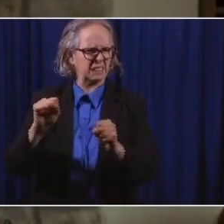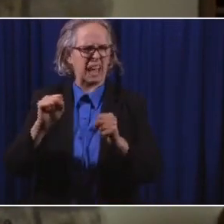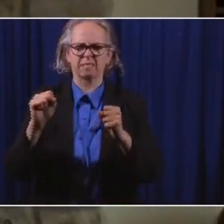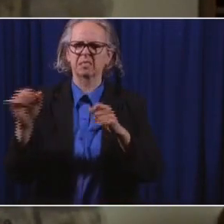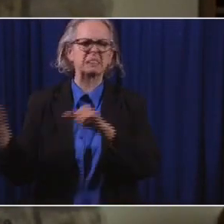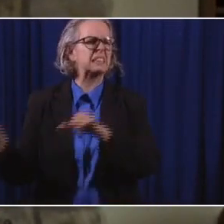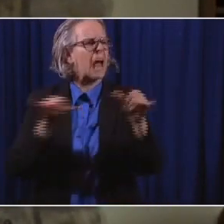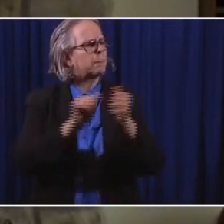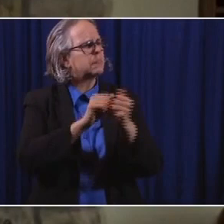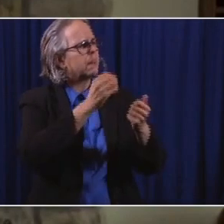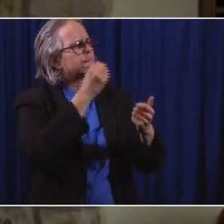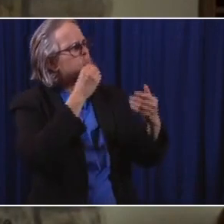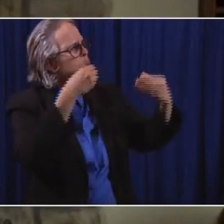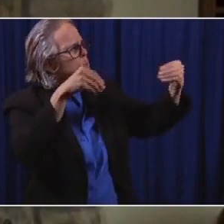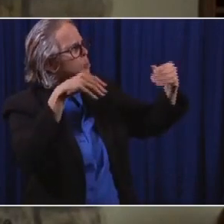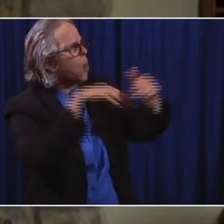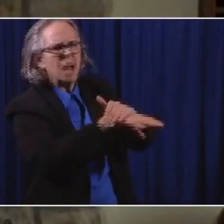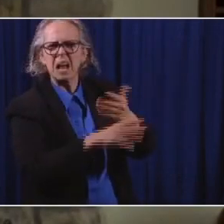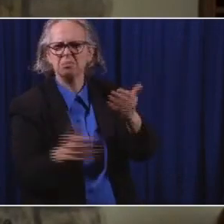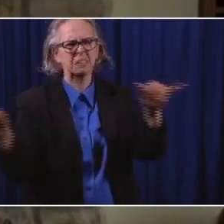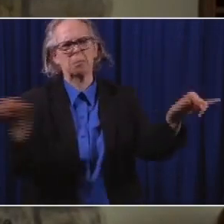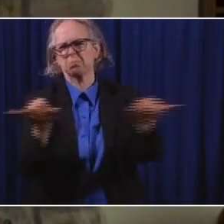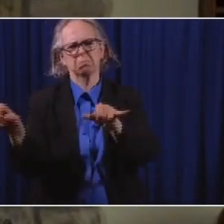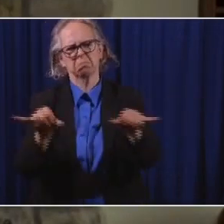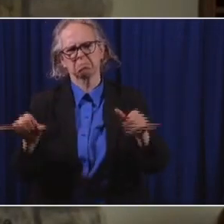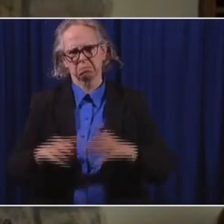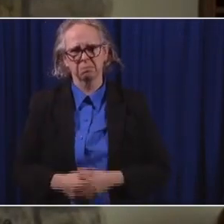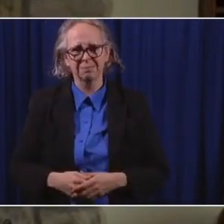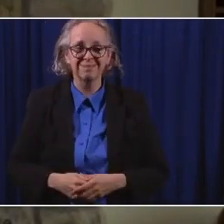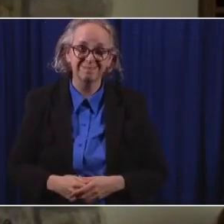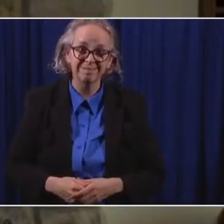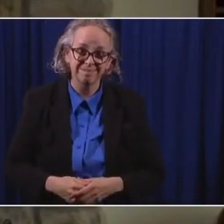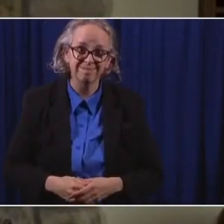and some of the other things that, people do.